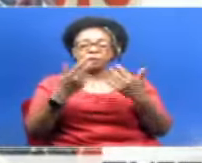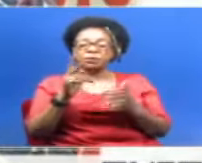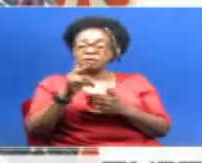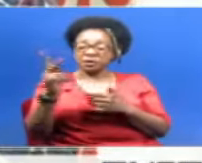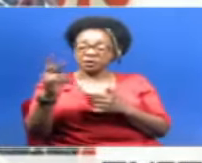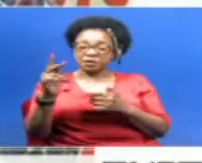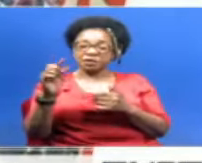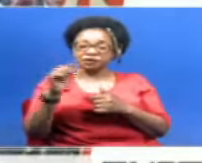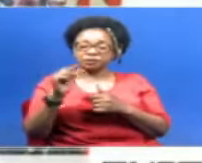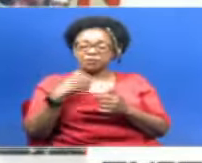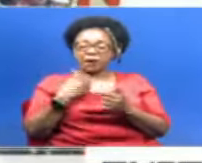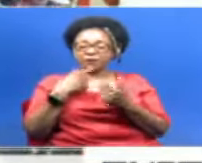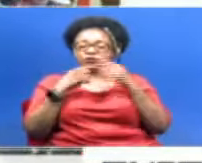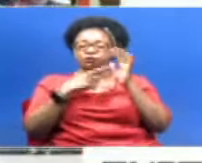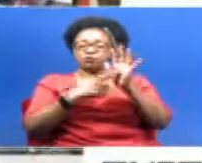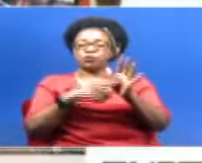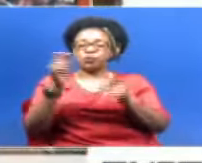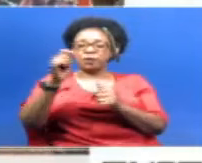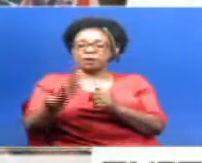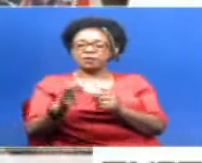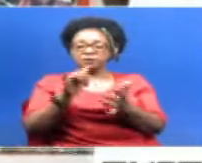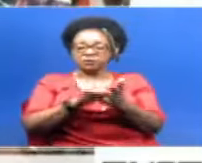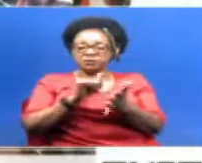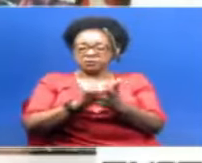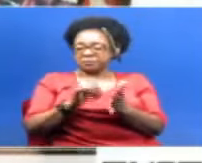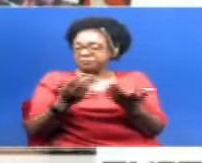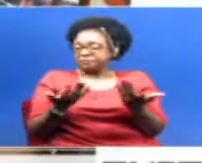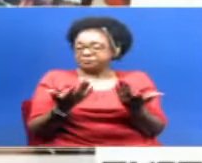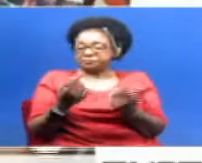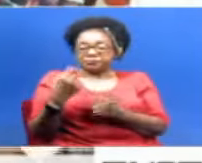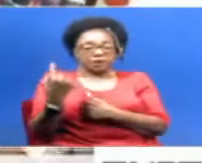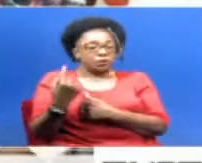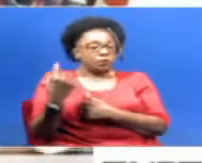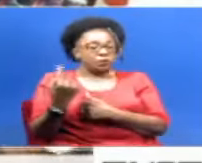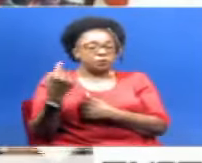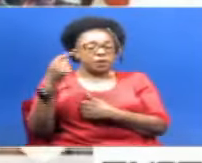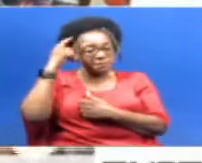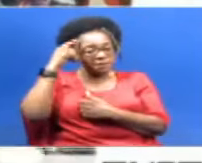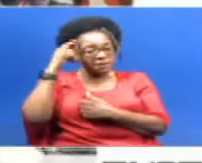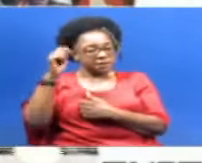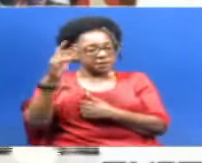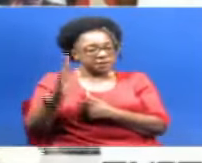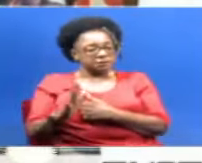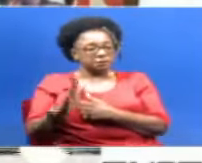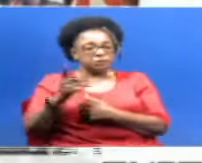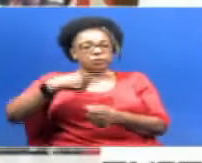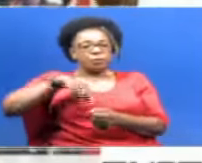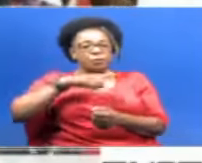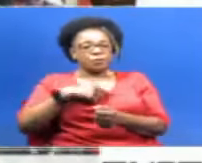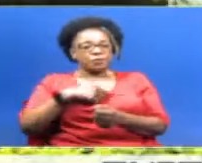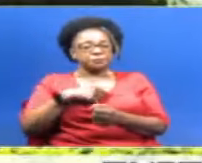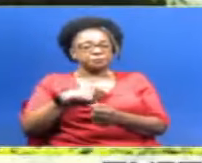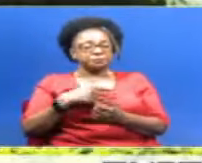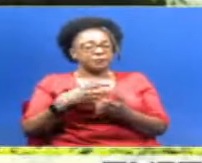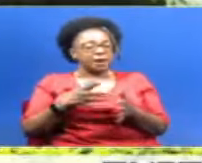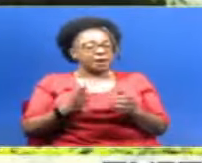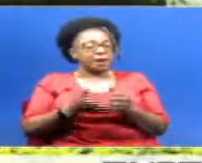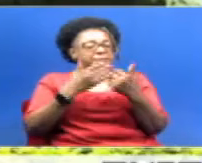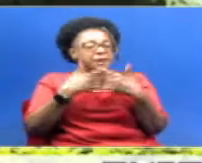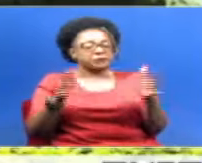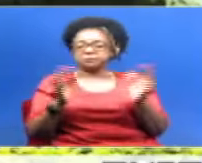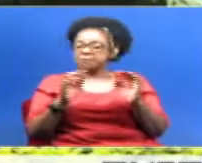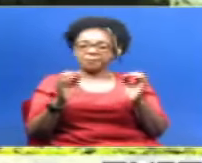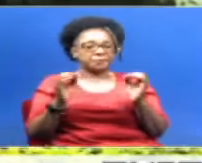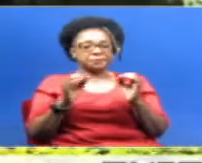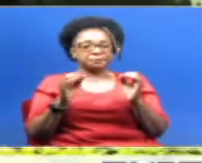have shown Kenyans that Kenyans are on their own, and we are reminding Kenyans we are not helpless. So there is